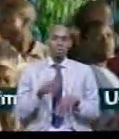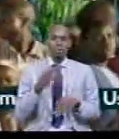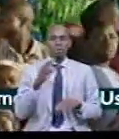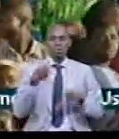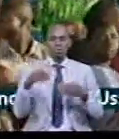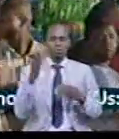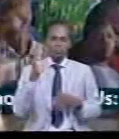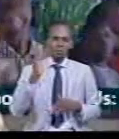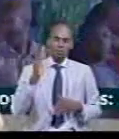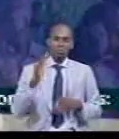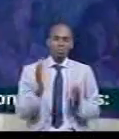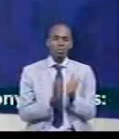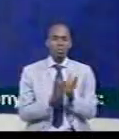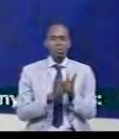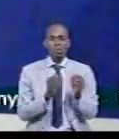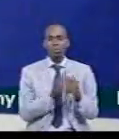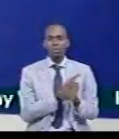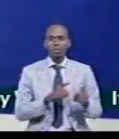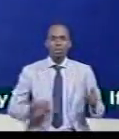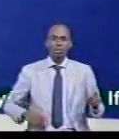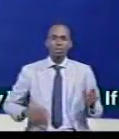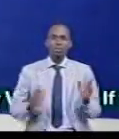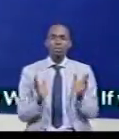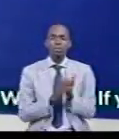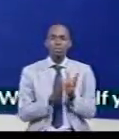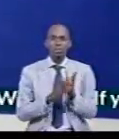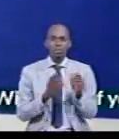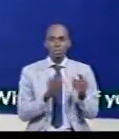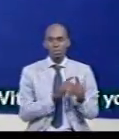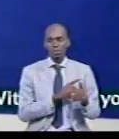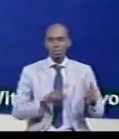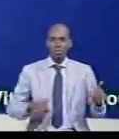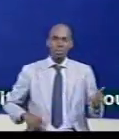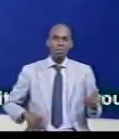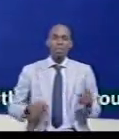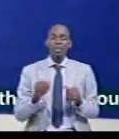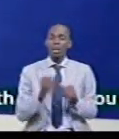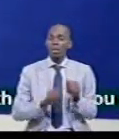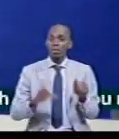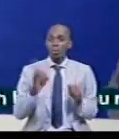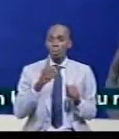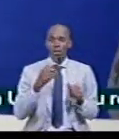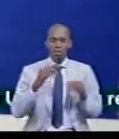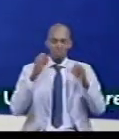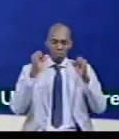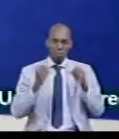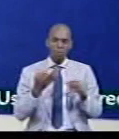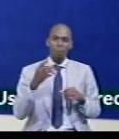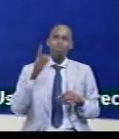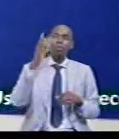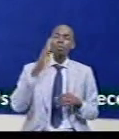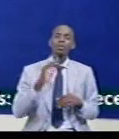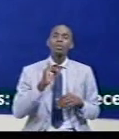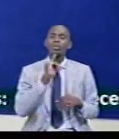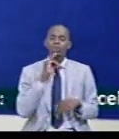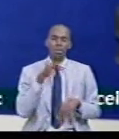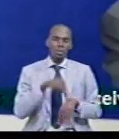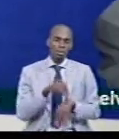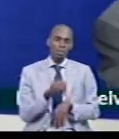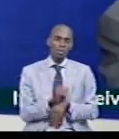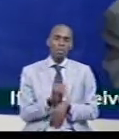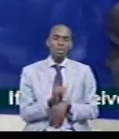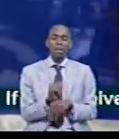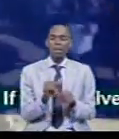Praise the Lord. Praise the Lord. All over, the power of God is at work. All